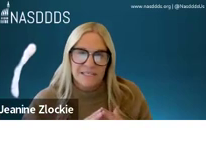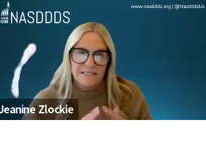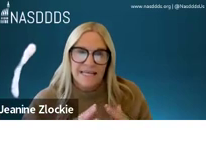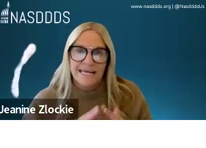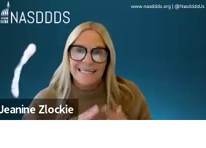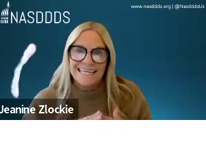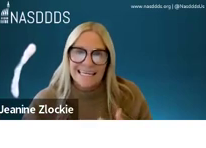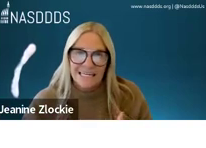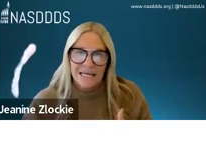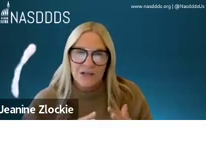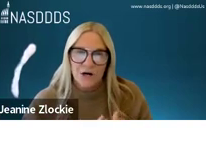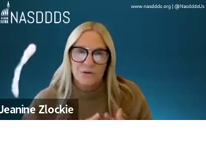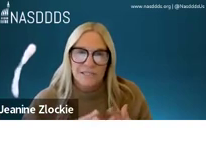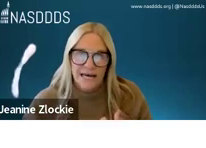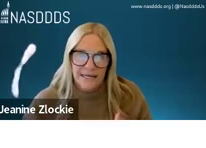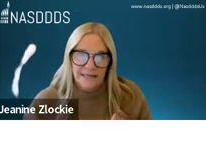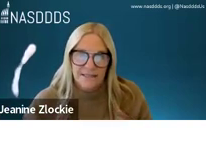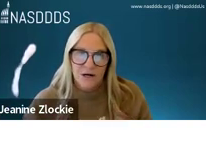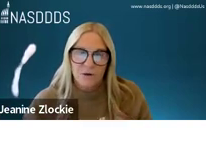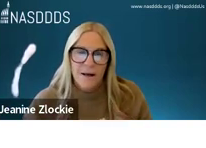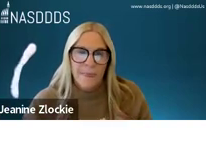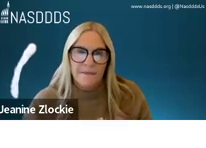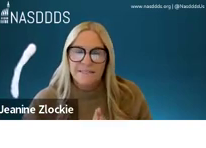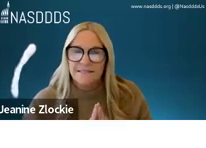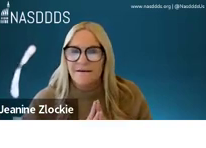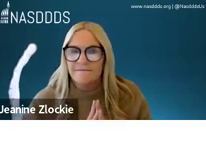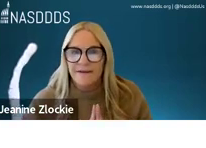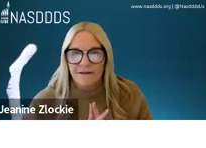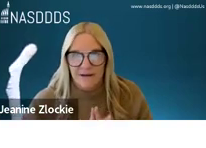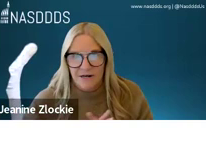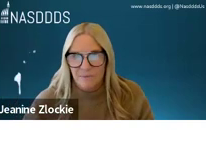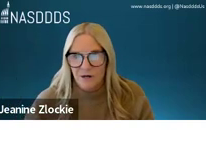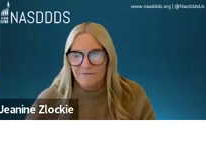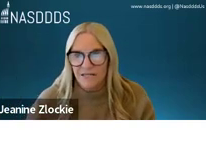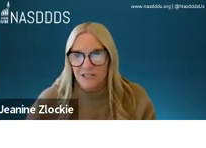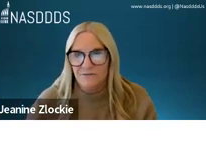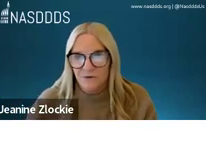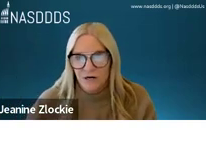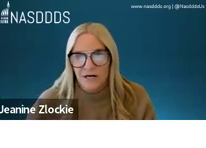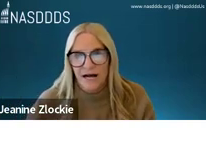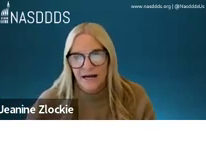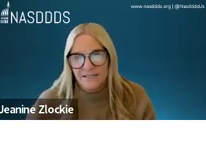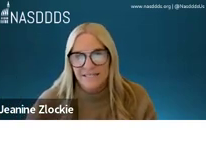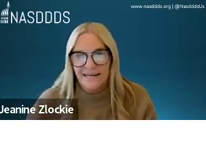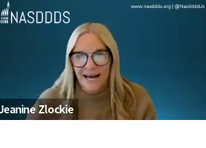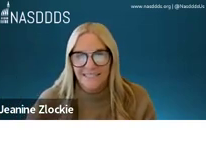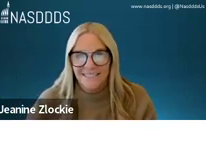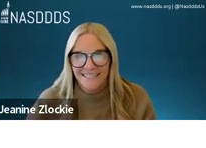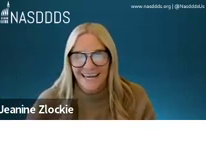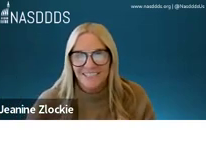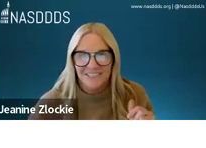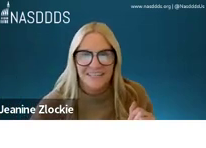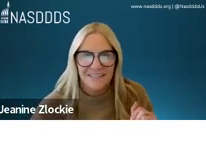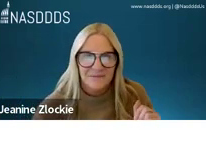the services they need in those settings. So this is a very, very important function for state